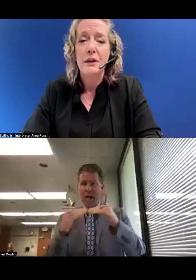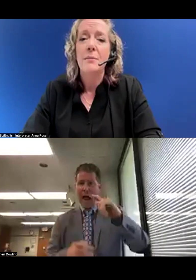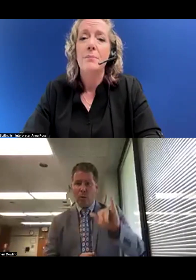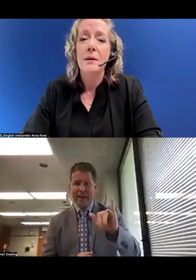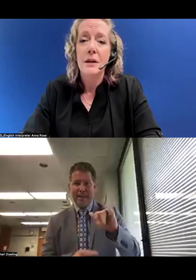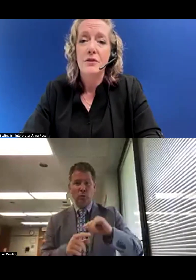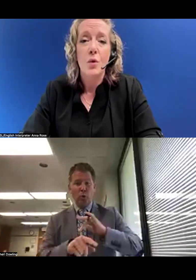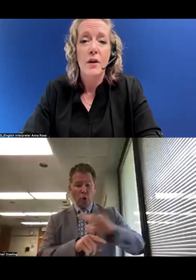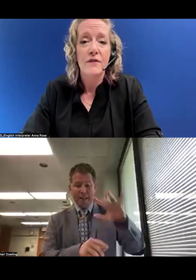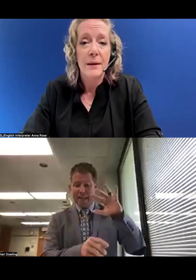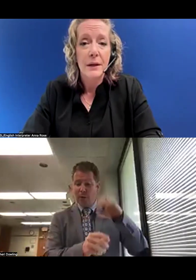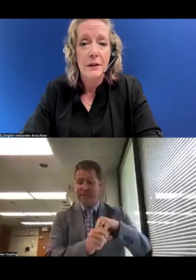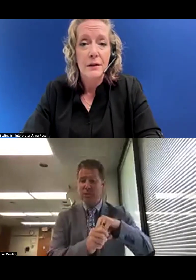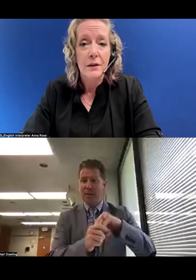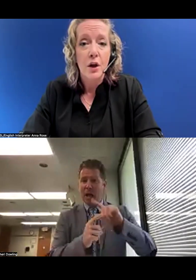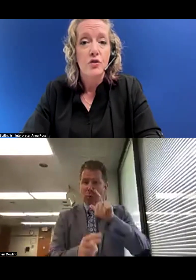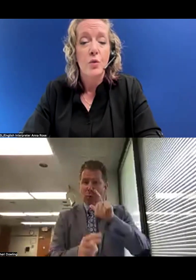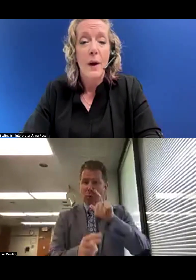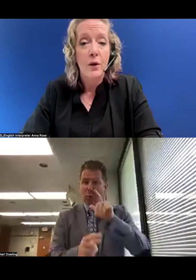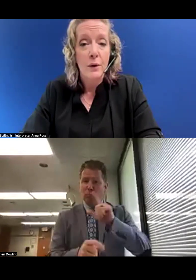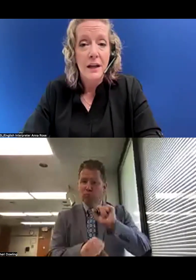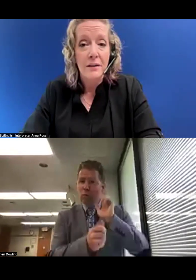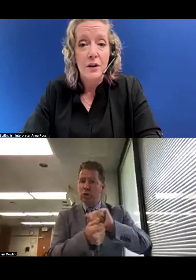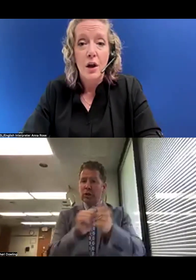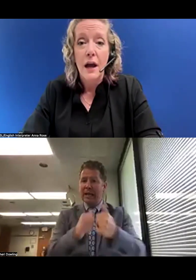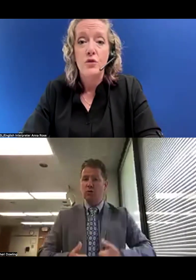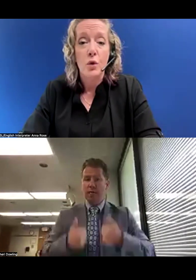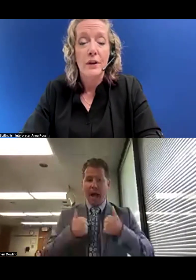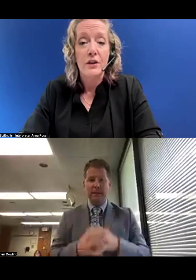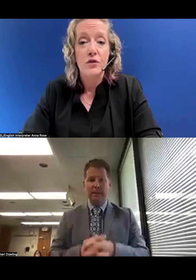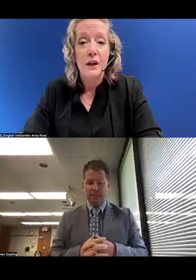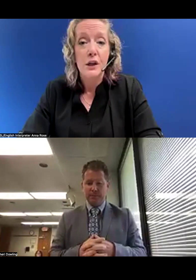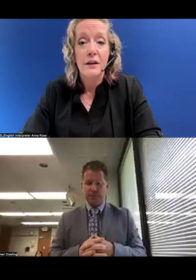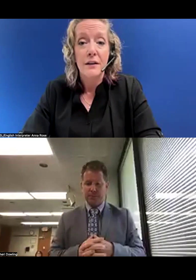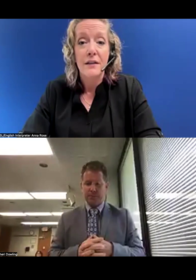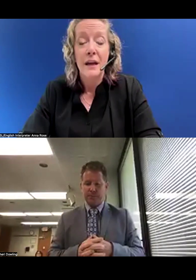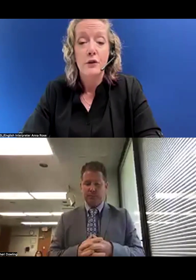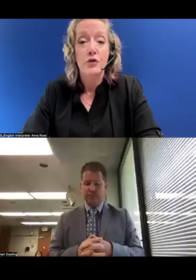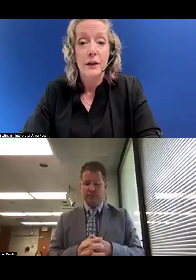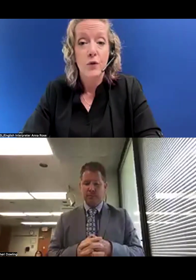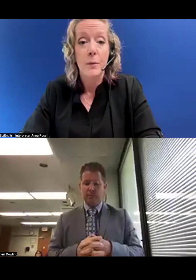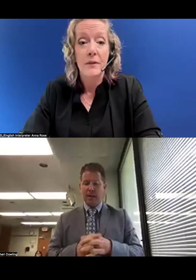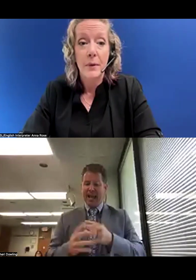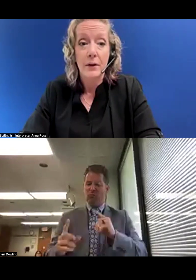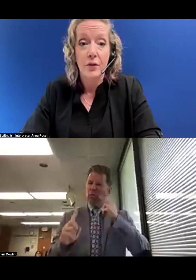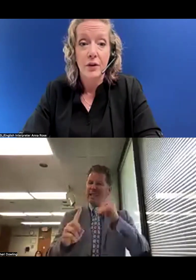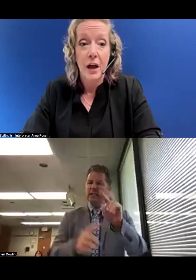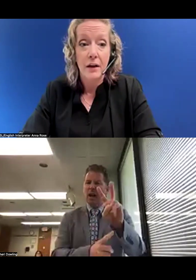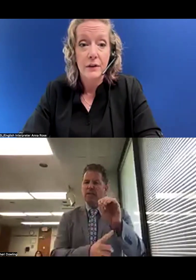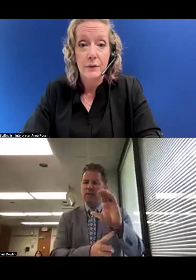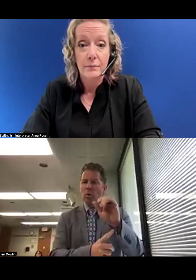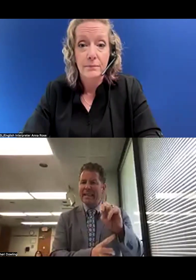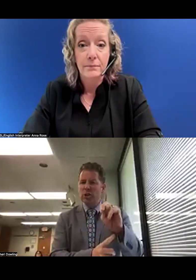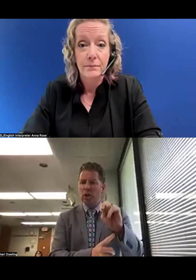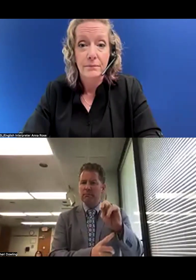is a commitment to our families, to equity, and to early intervention that has a transformative impact on their